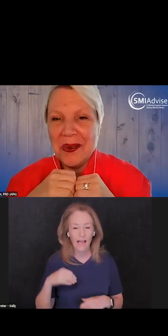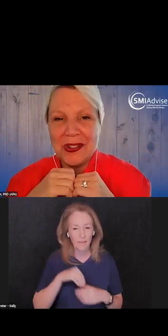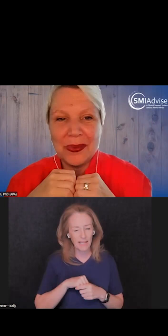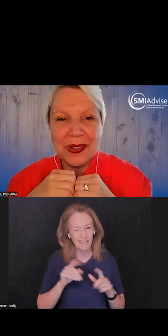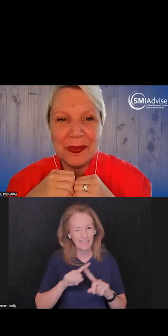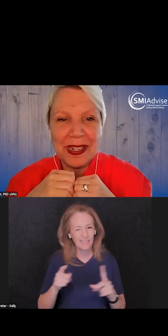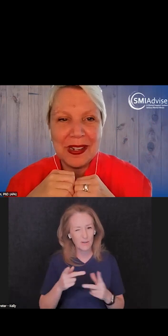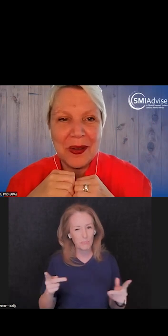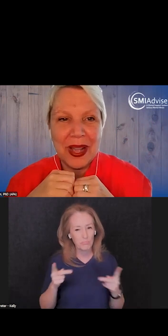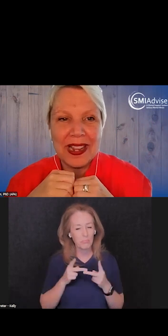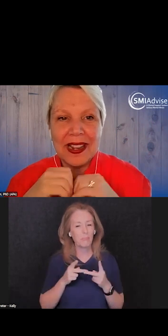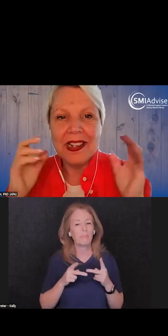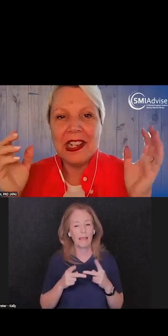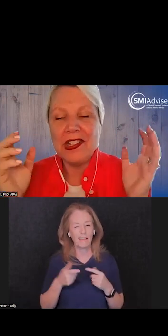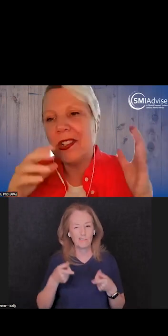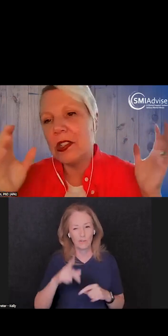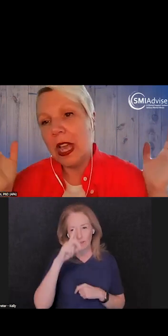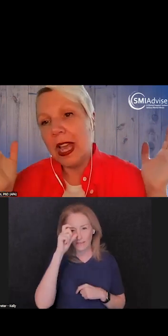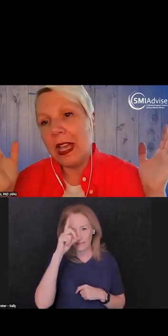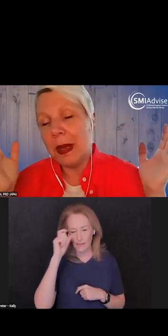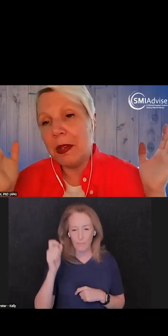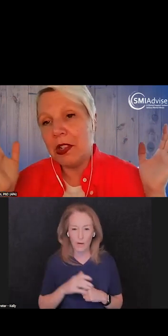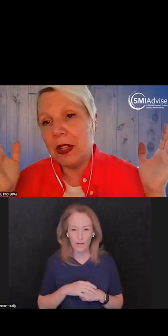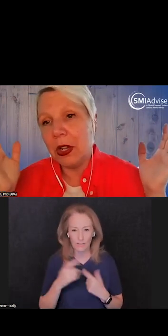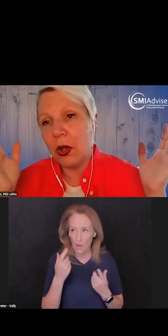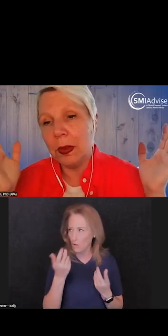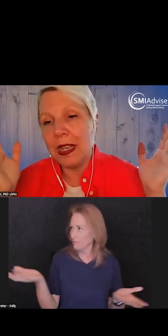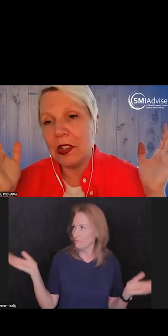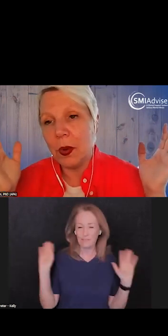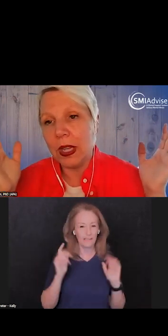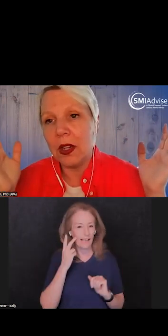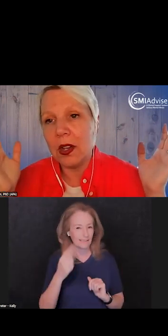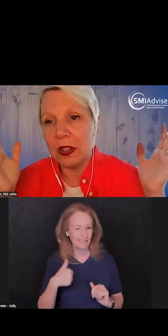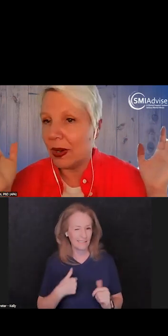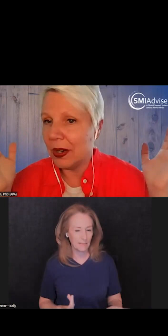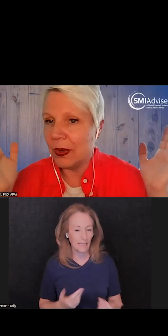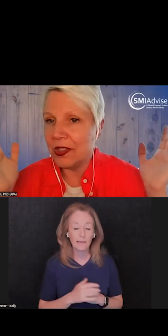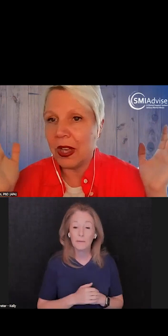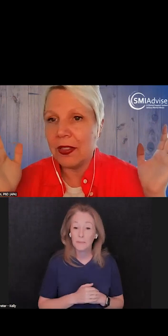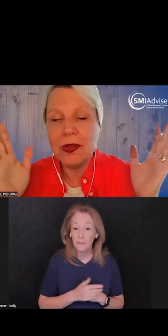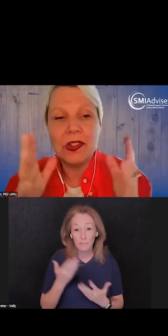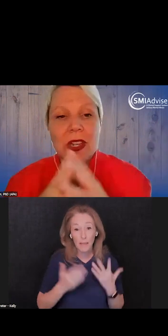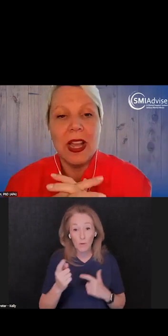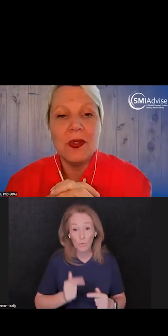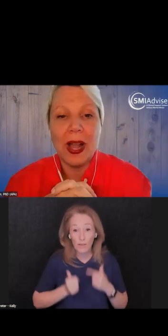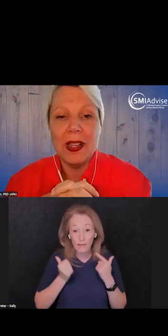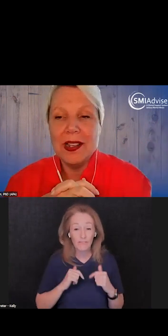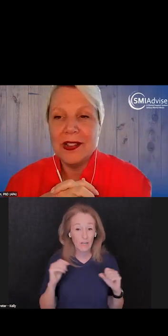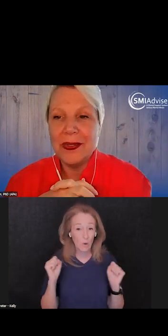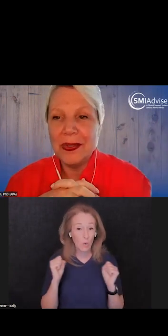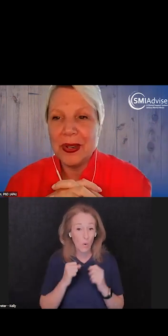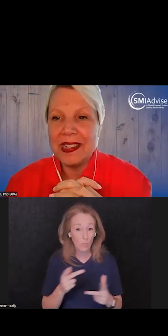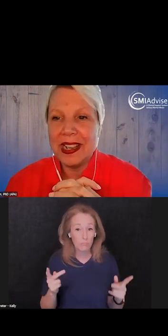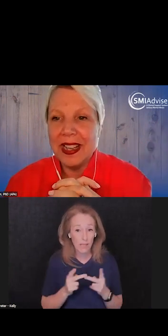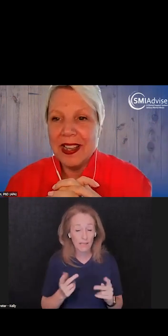shirt, which thrills me to no end. T-shirts, hey, maybe you still live in a cold place and you want to get a long sleeve one. We still got those as well.